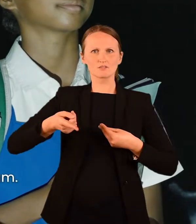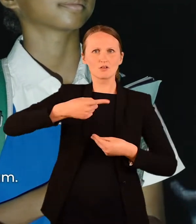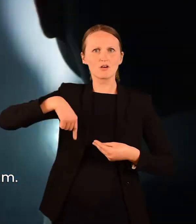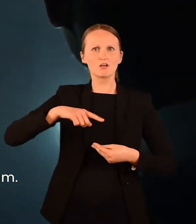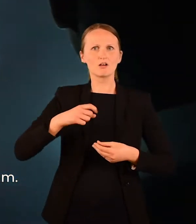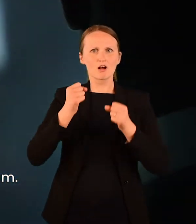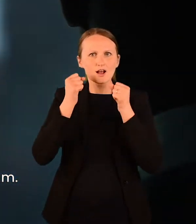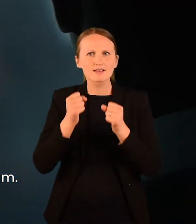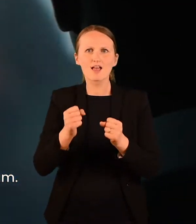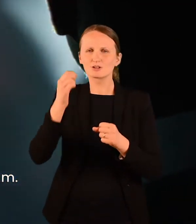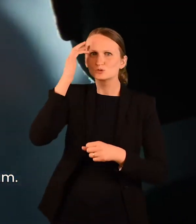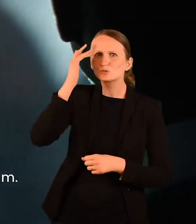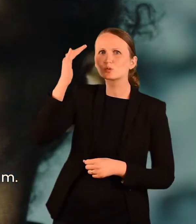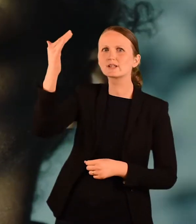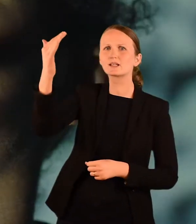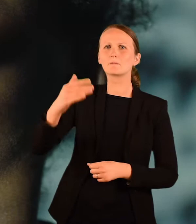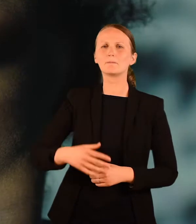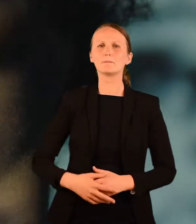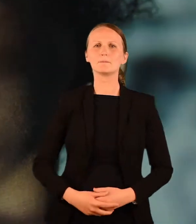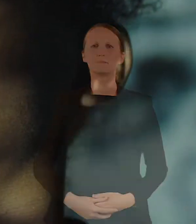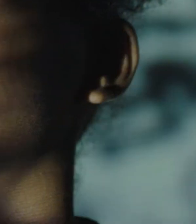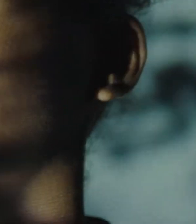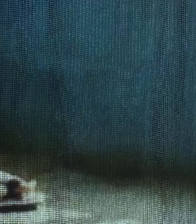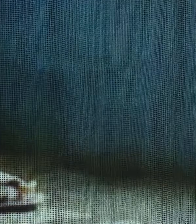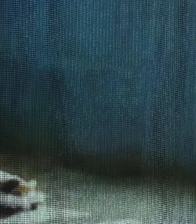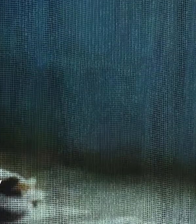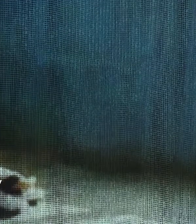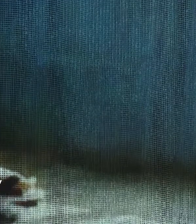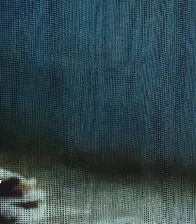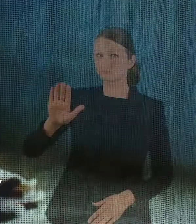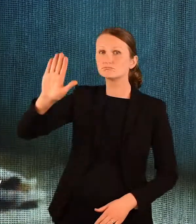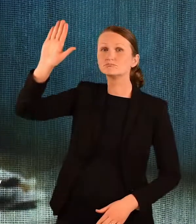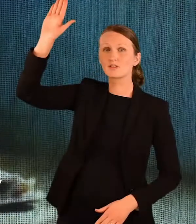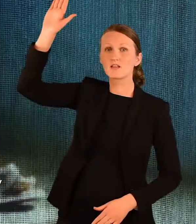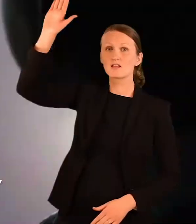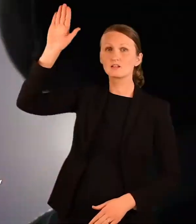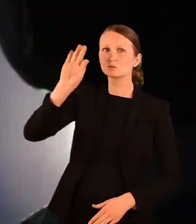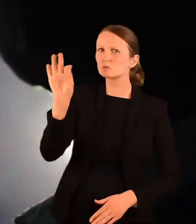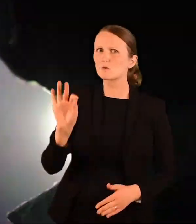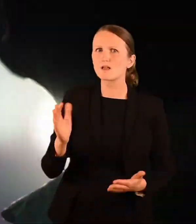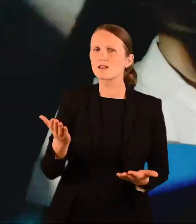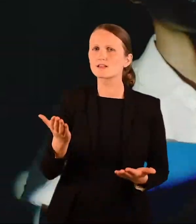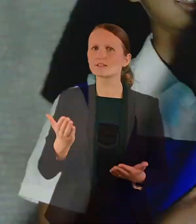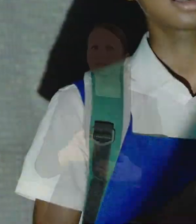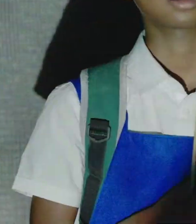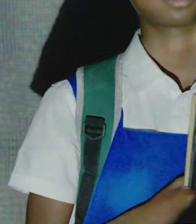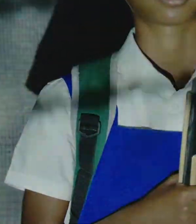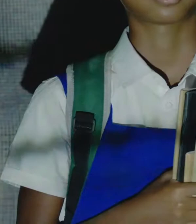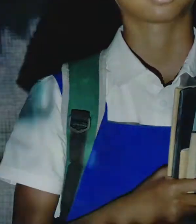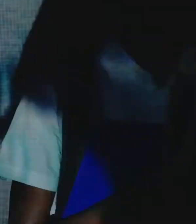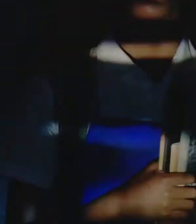To give us a reason to dream. When he raised his hand,